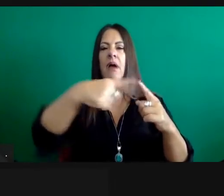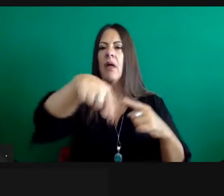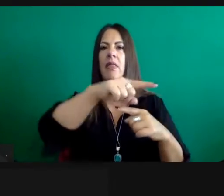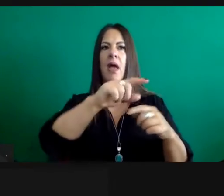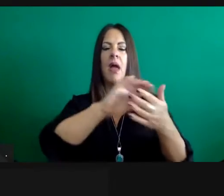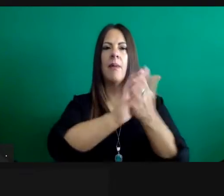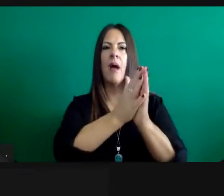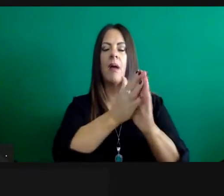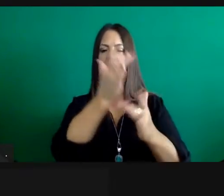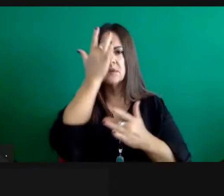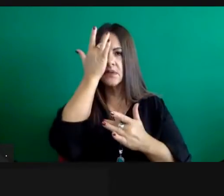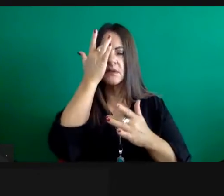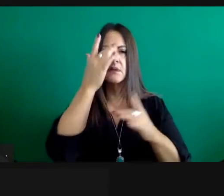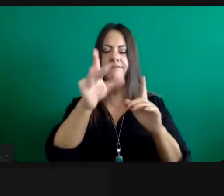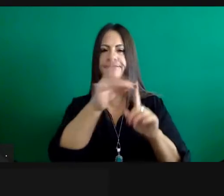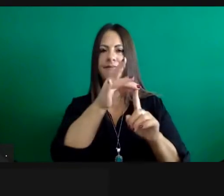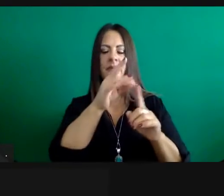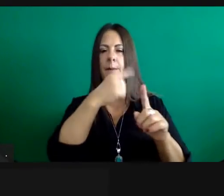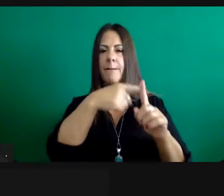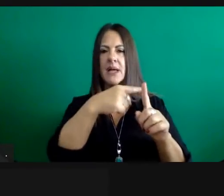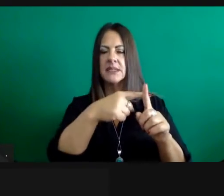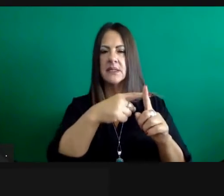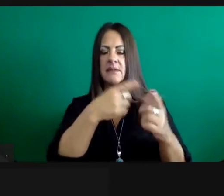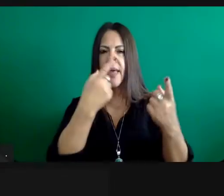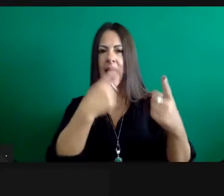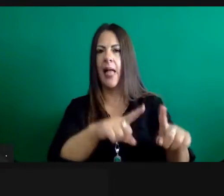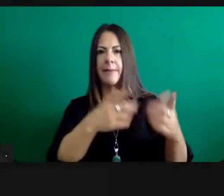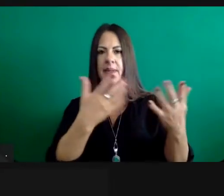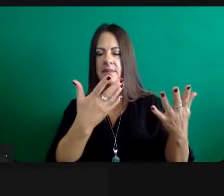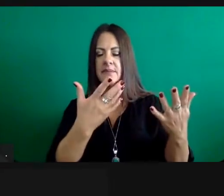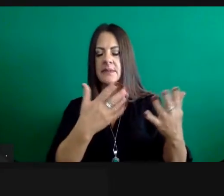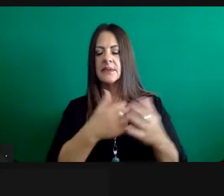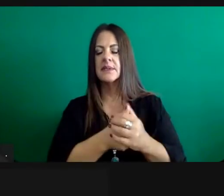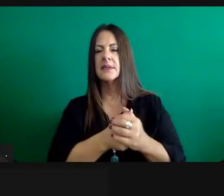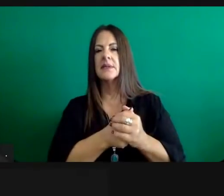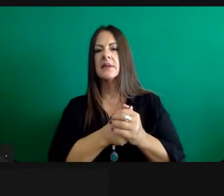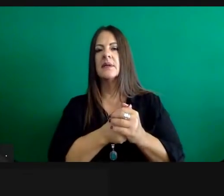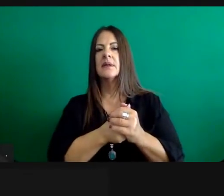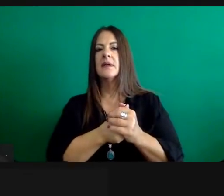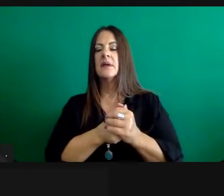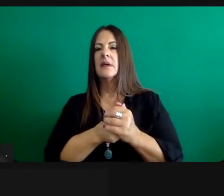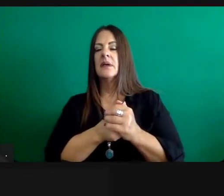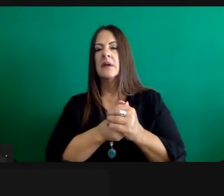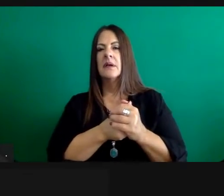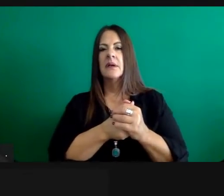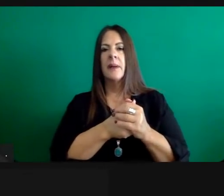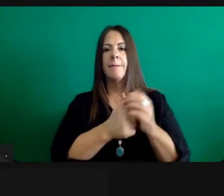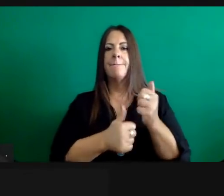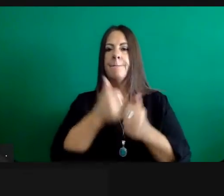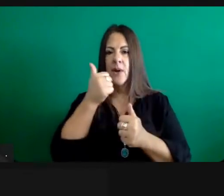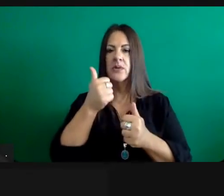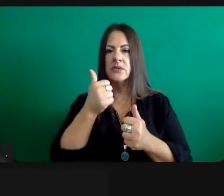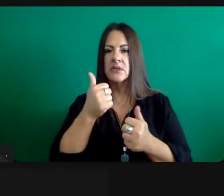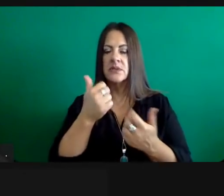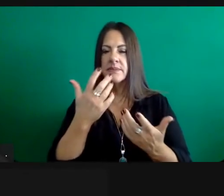indeed are part of the transmission issues that we're facing, but largely it is so ubiquitous,